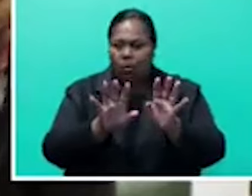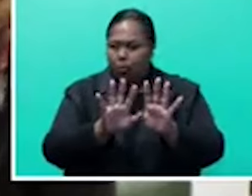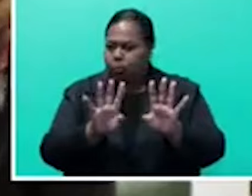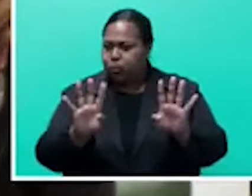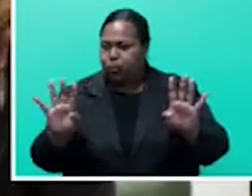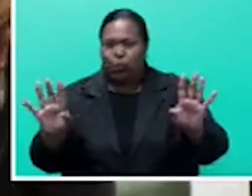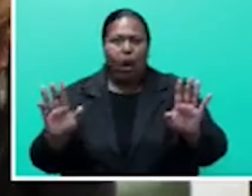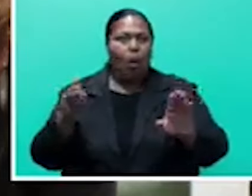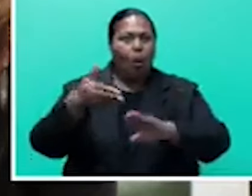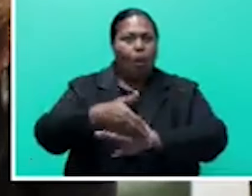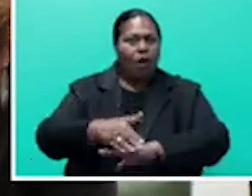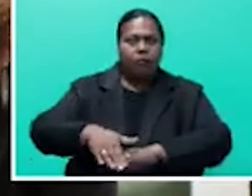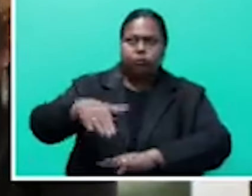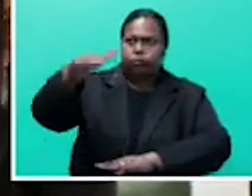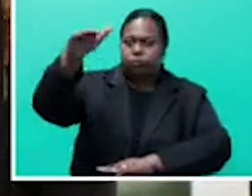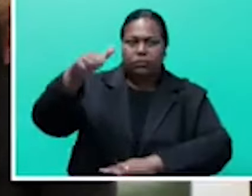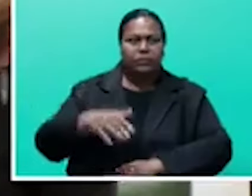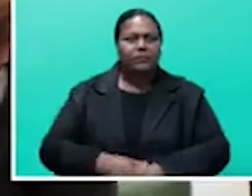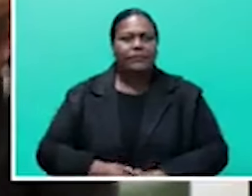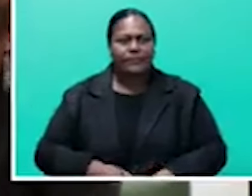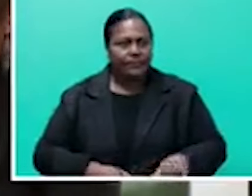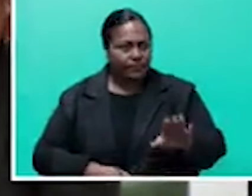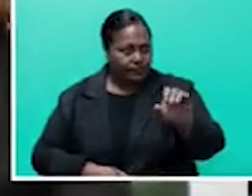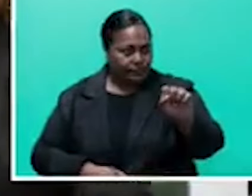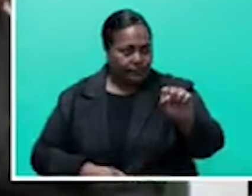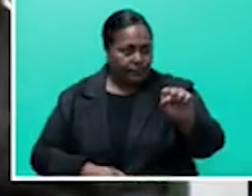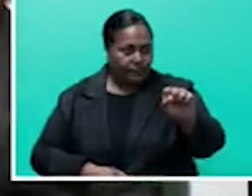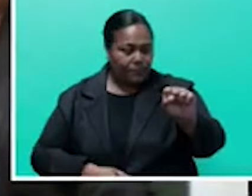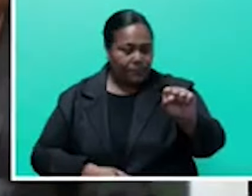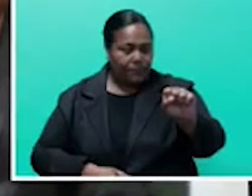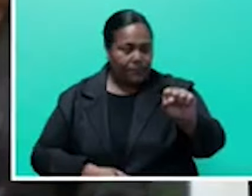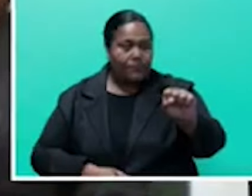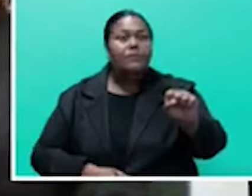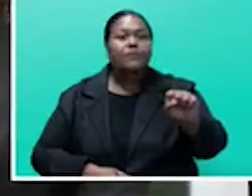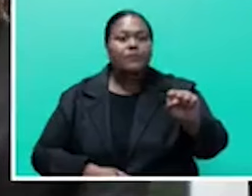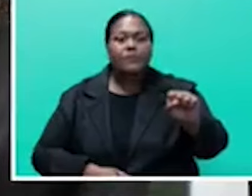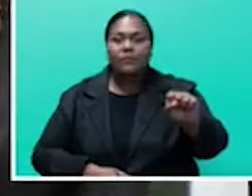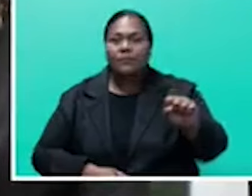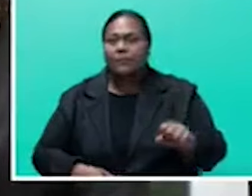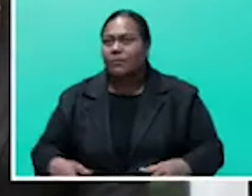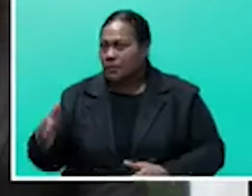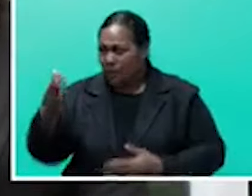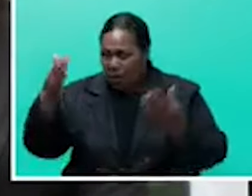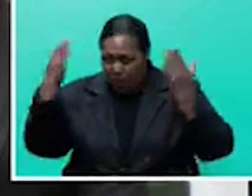Overgrown. Point of order, sir. What's the point? Yes. Honorable Speaker. What